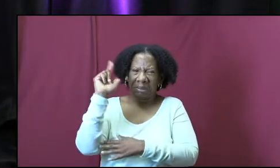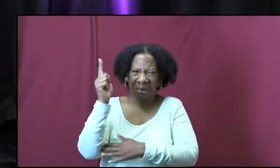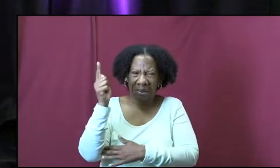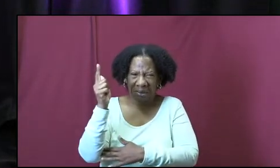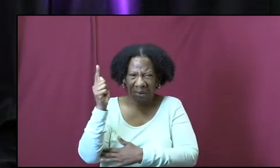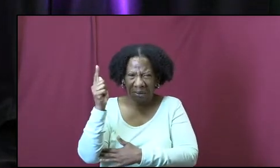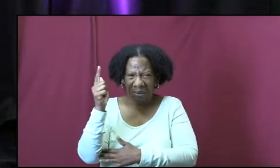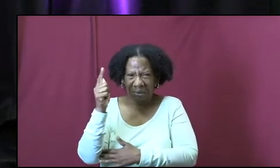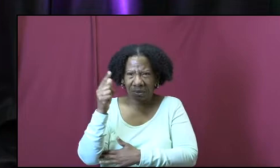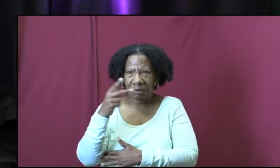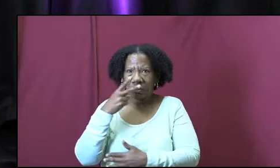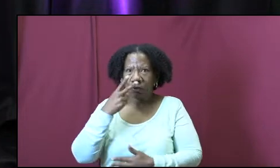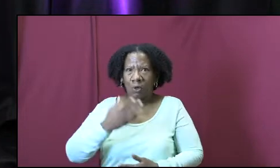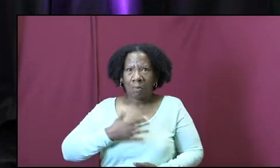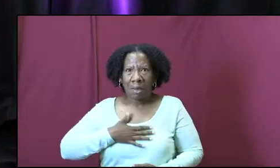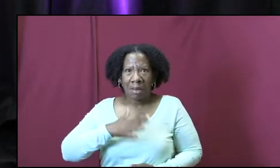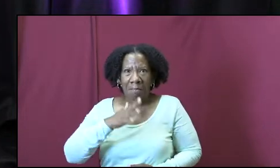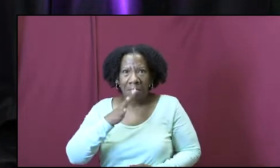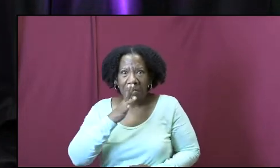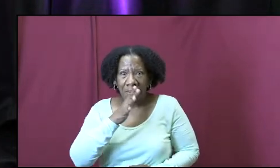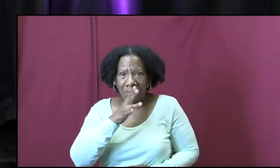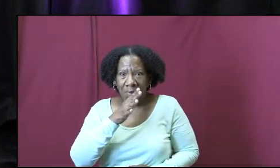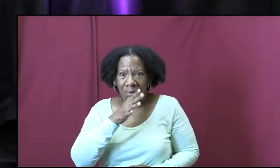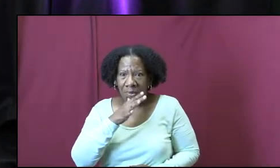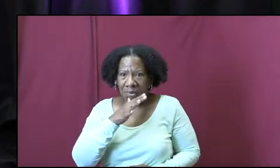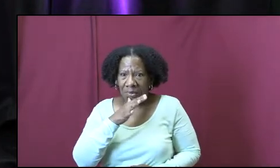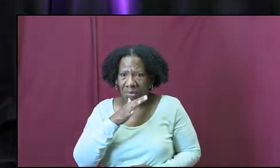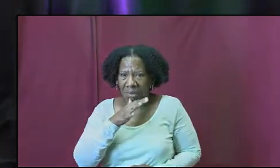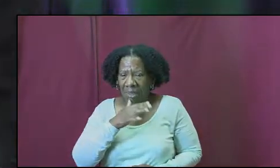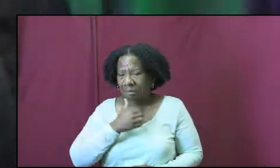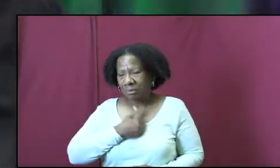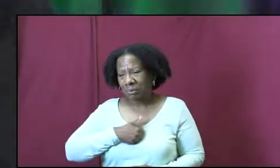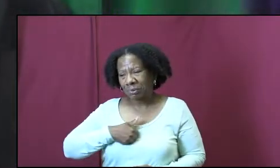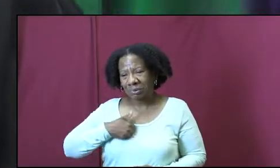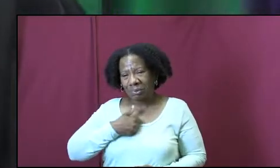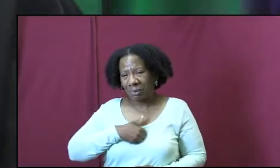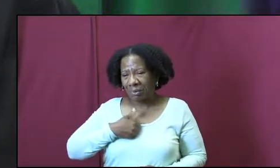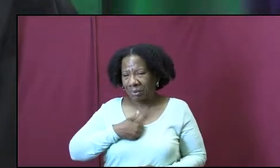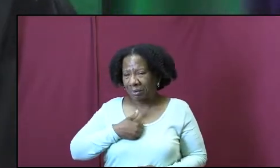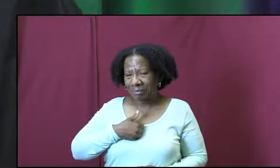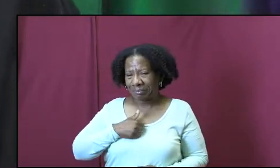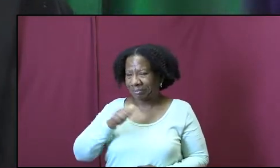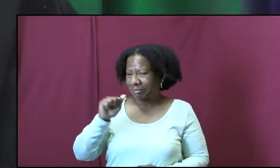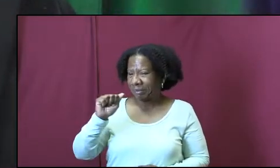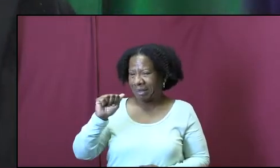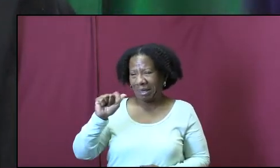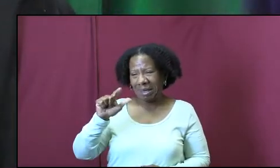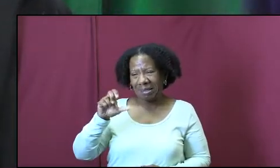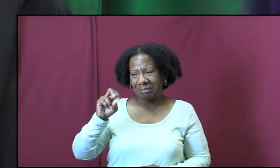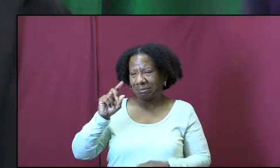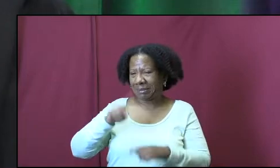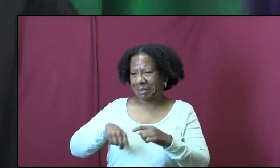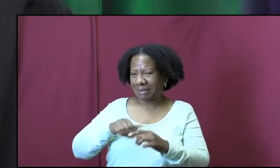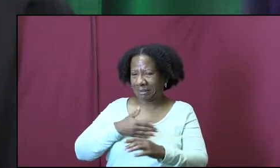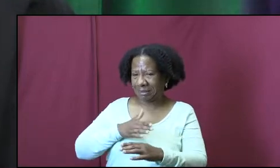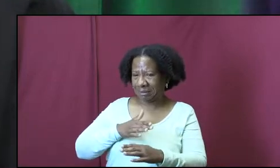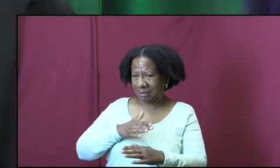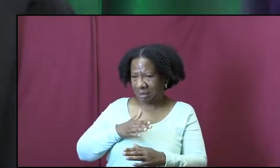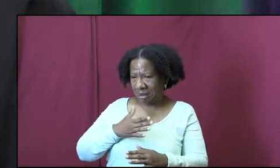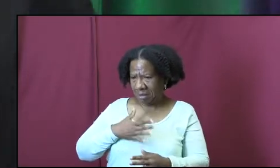mama. And Sister Jameson said, Phyllis, I'm so sorry that Alan's not going to be able to sing his solo. My mama said,